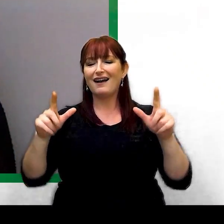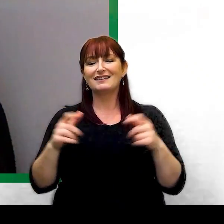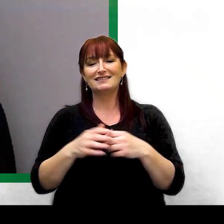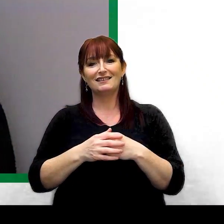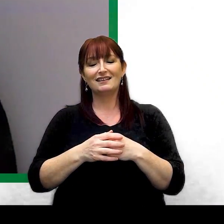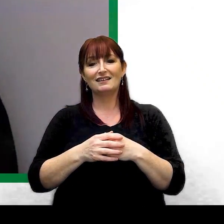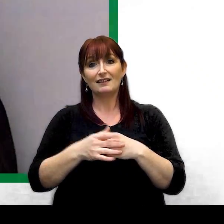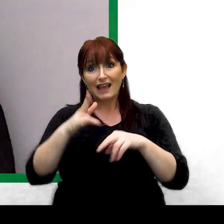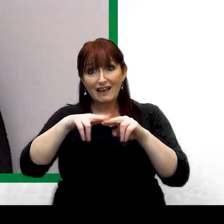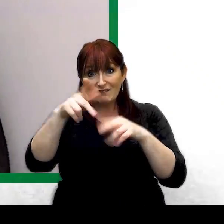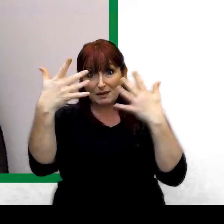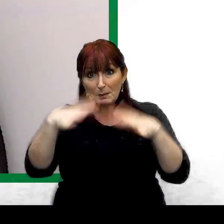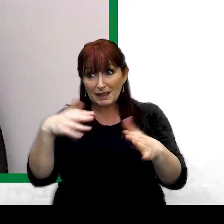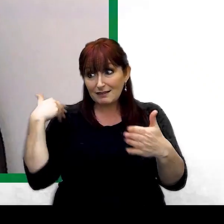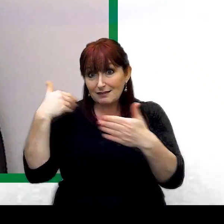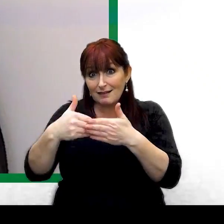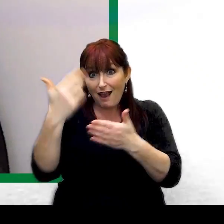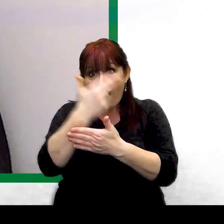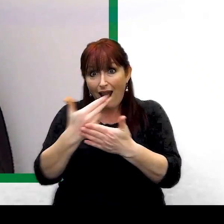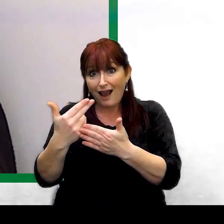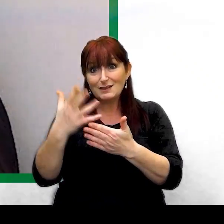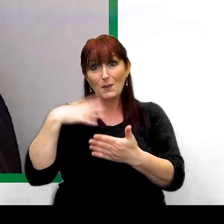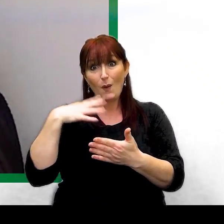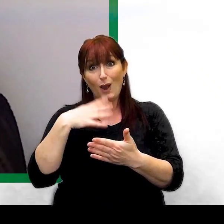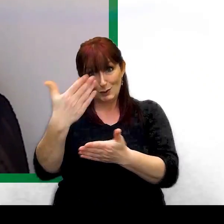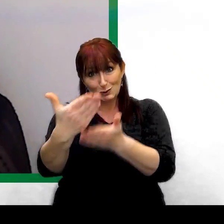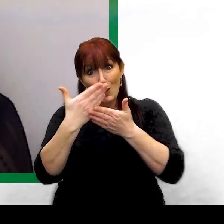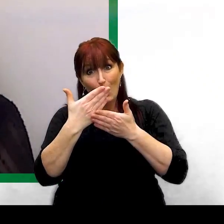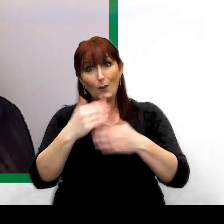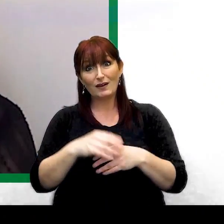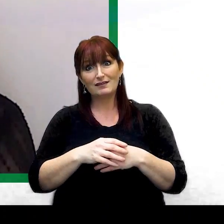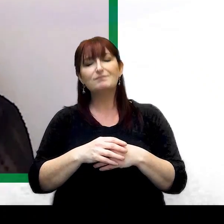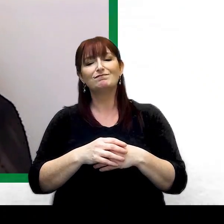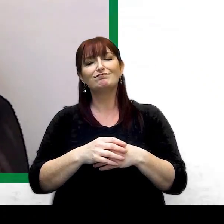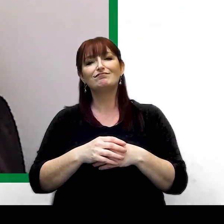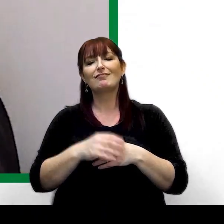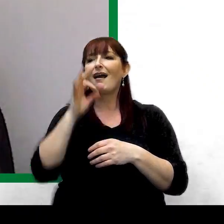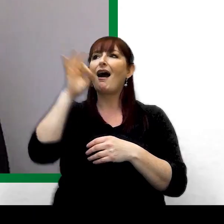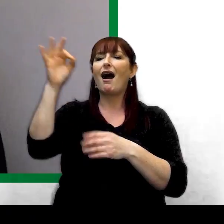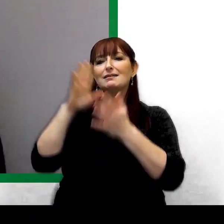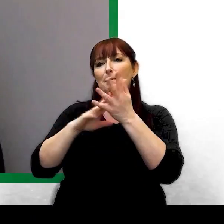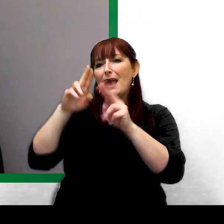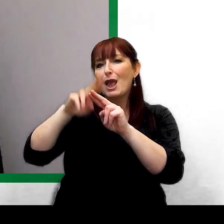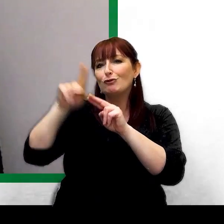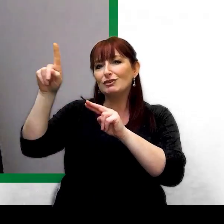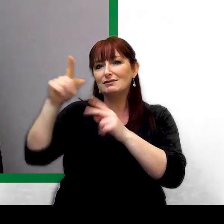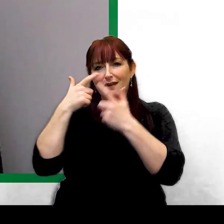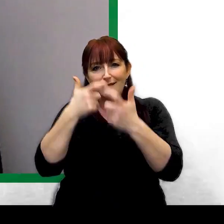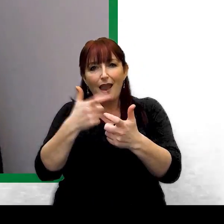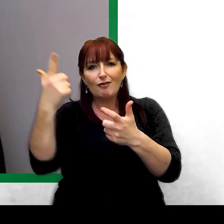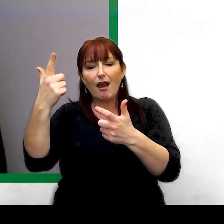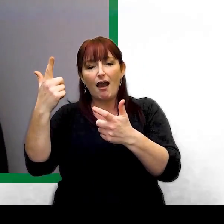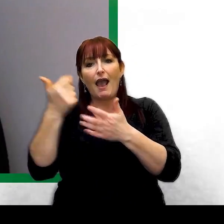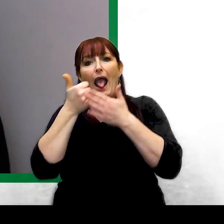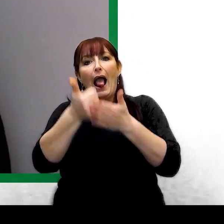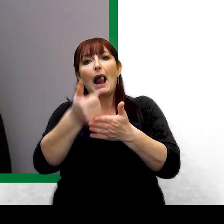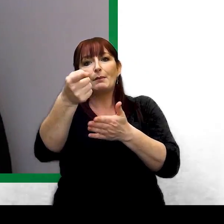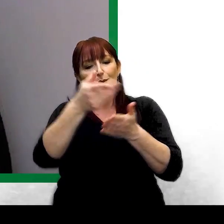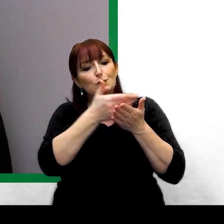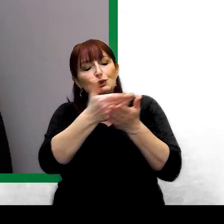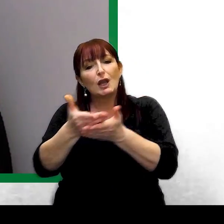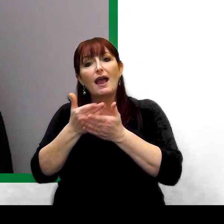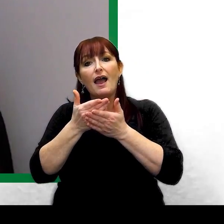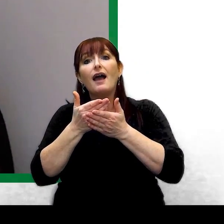have done some art that you would like to share, make sure to ask a parent or carer to help you share your work on social media by